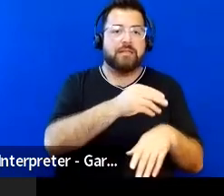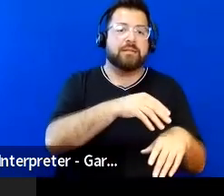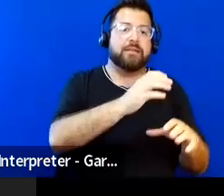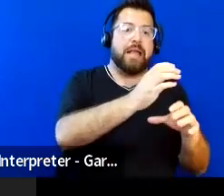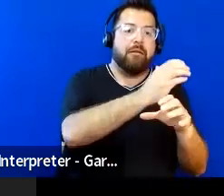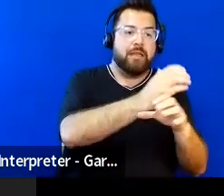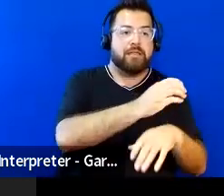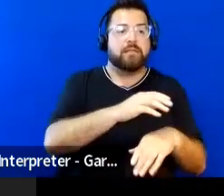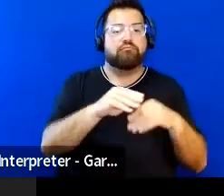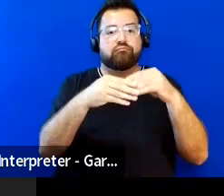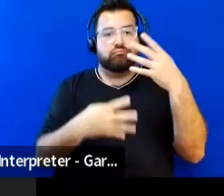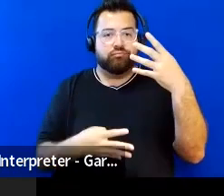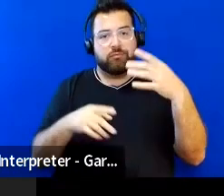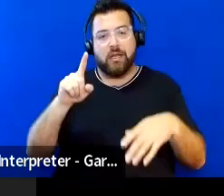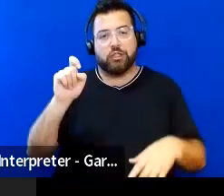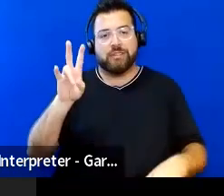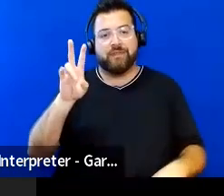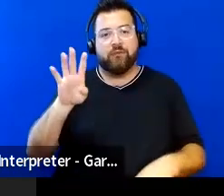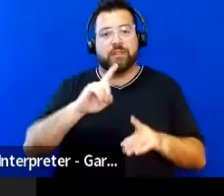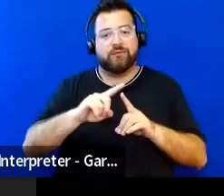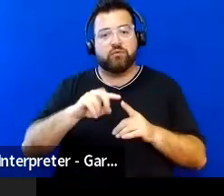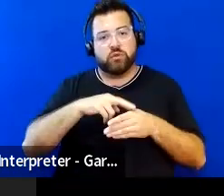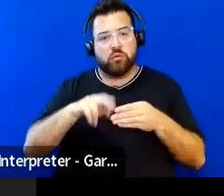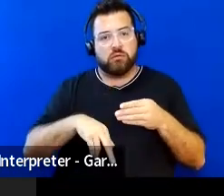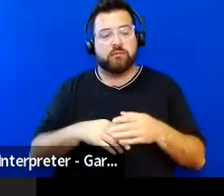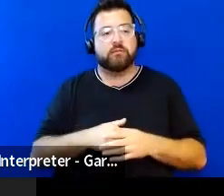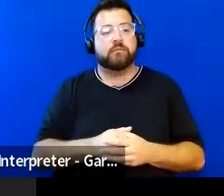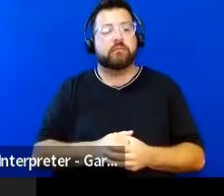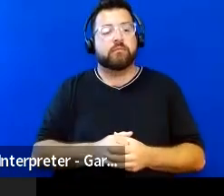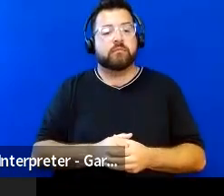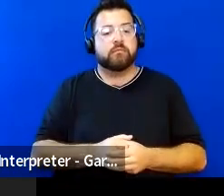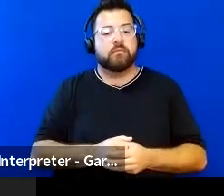174 different results for that.